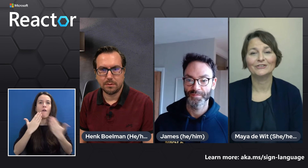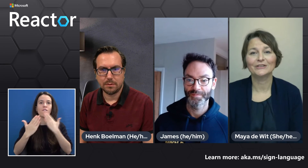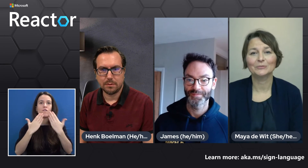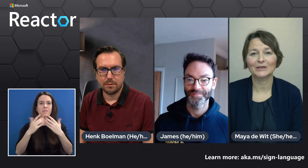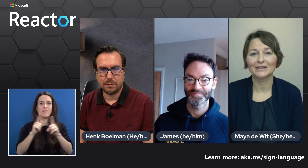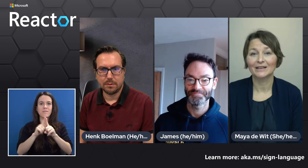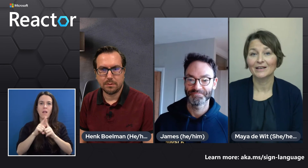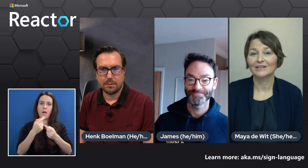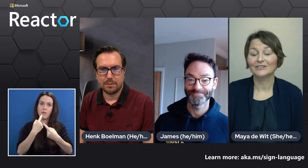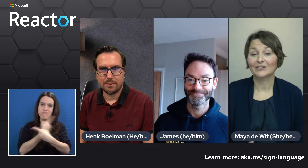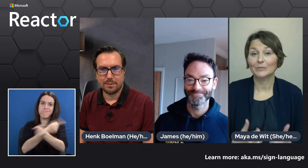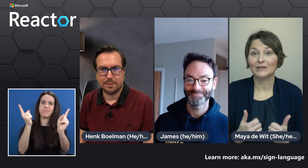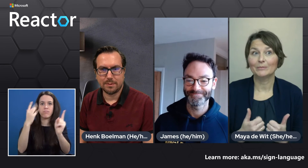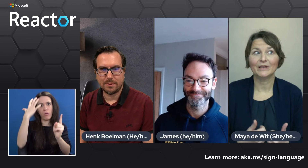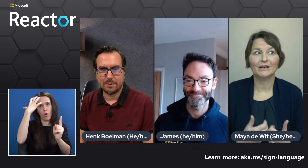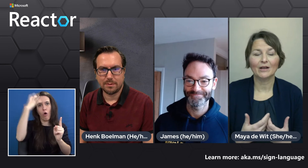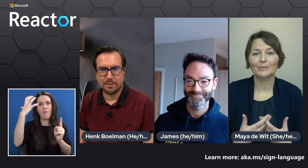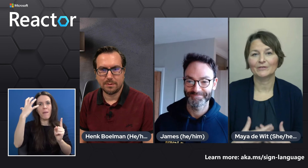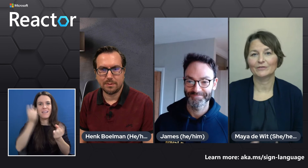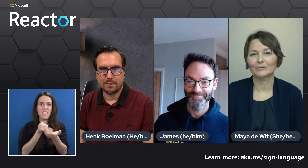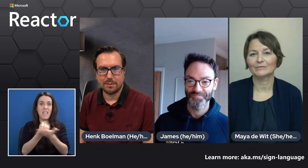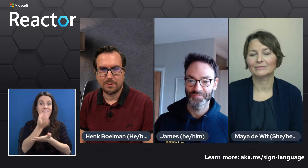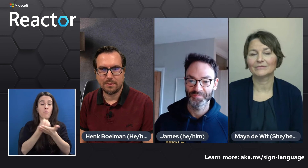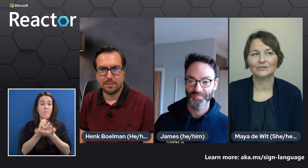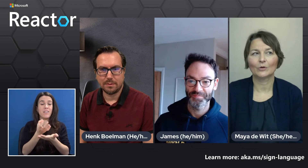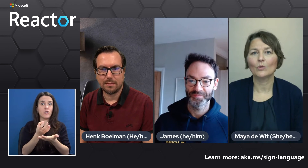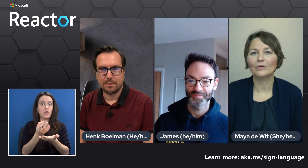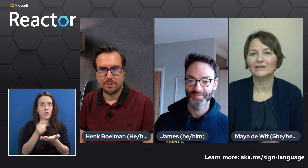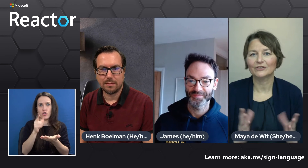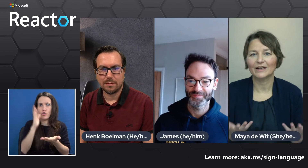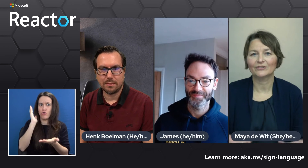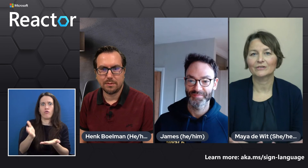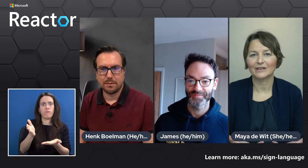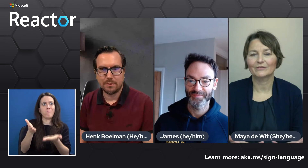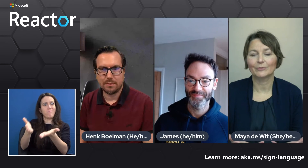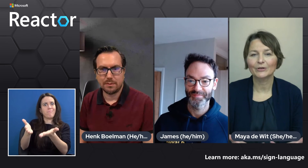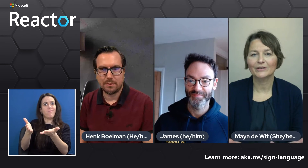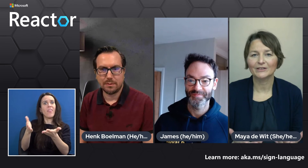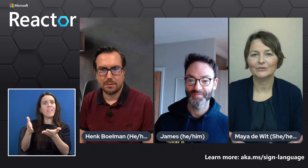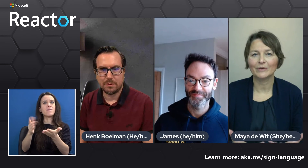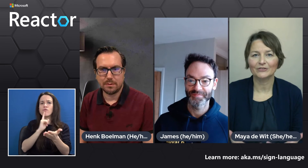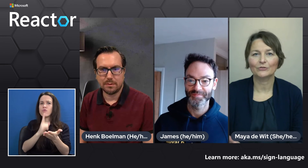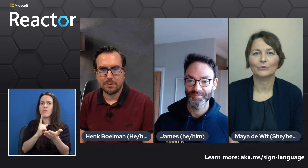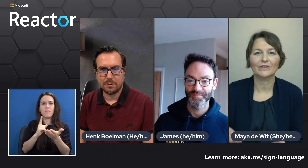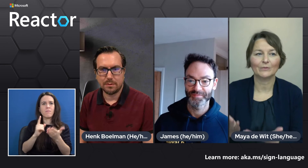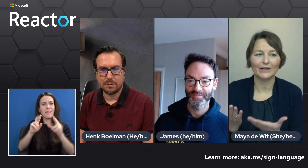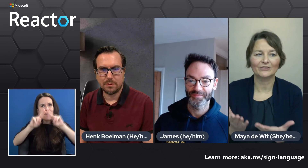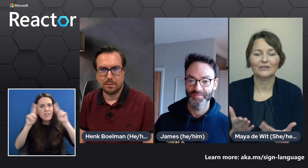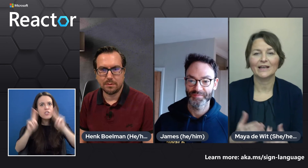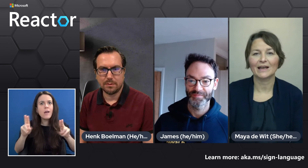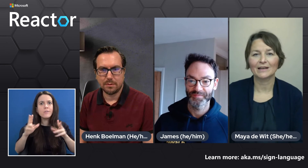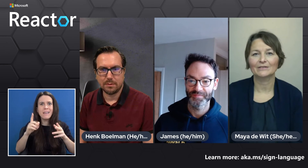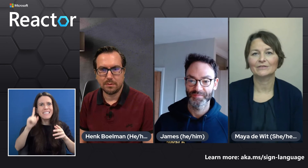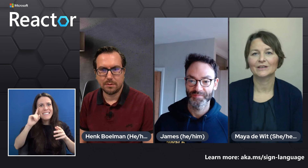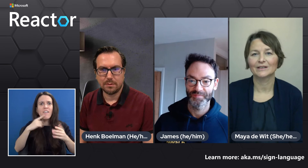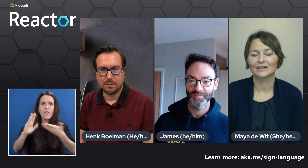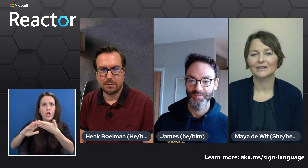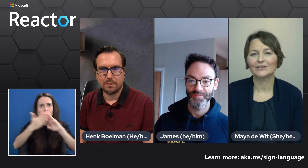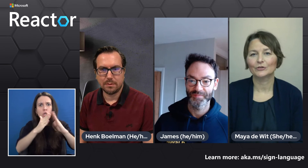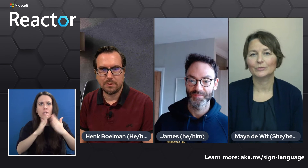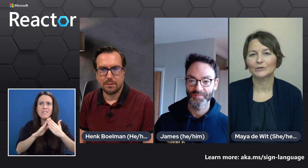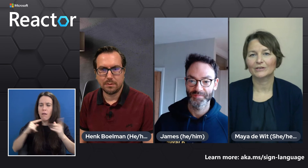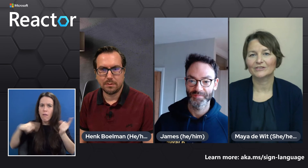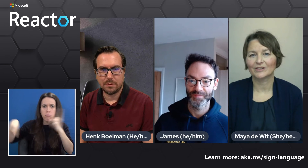all countries, but this has been a big lobby from the whole international deaf community to make sure that we actually have